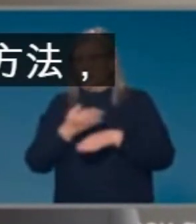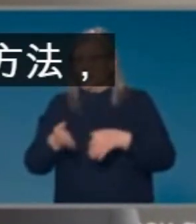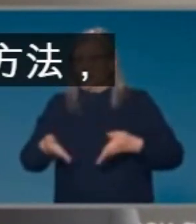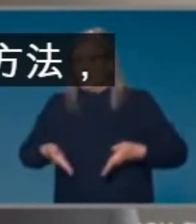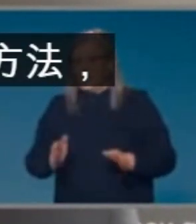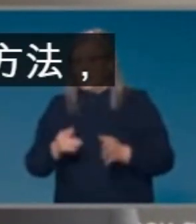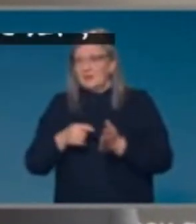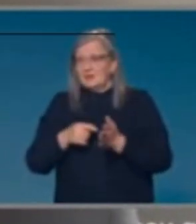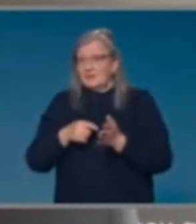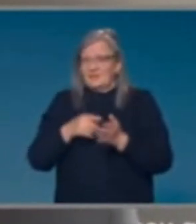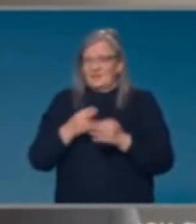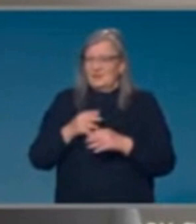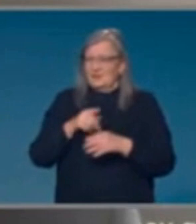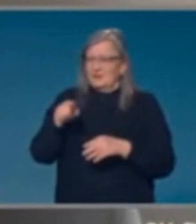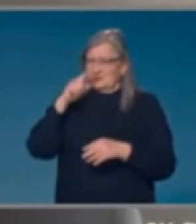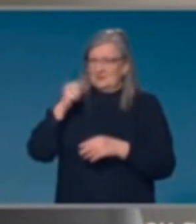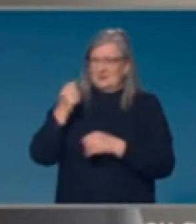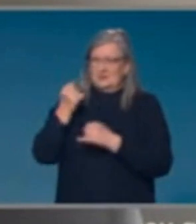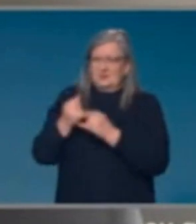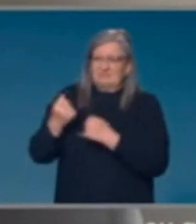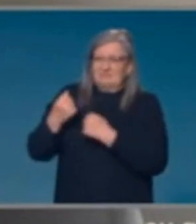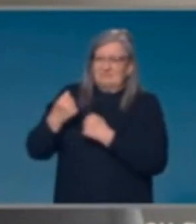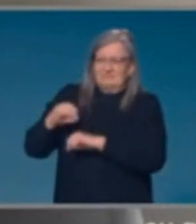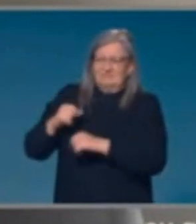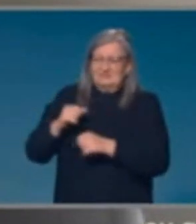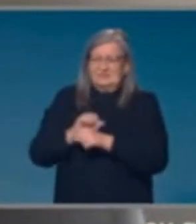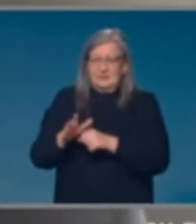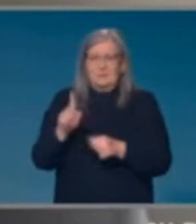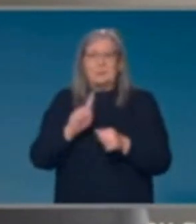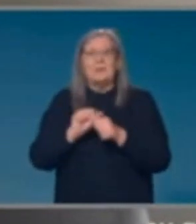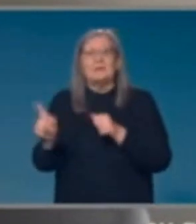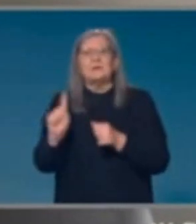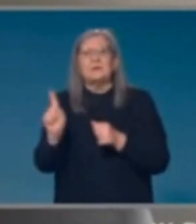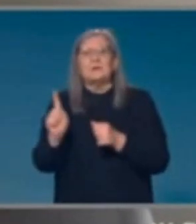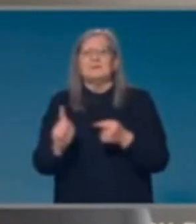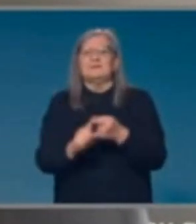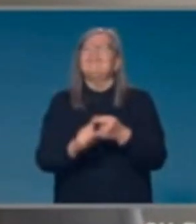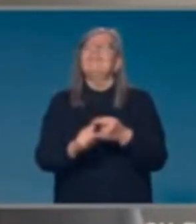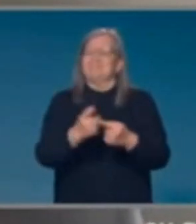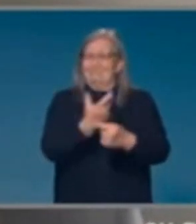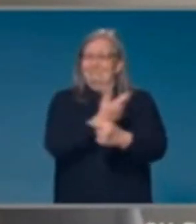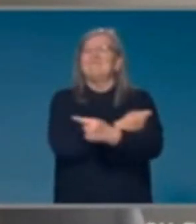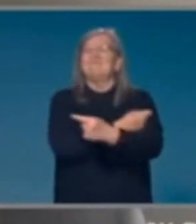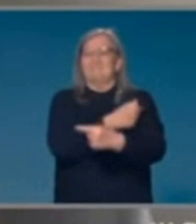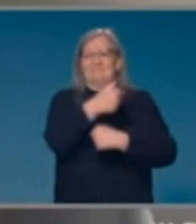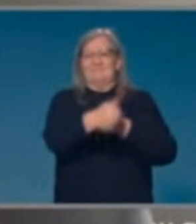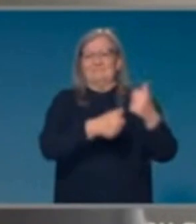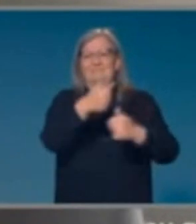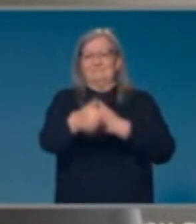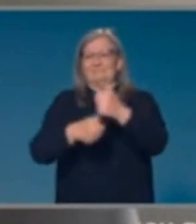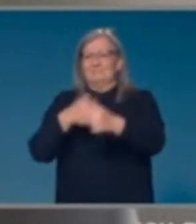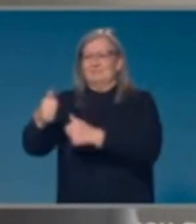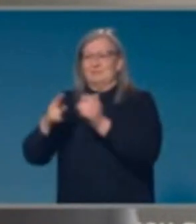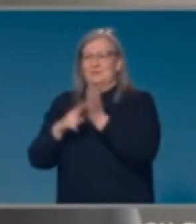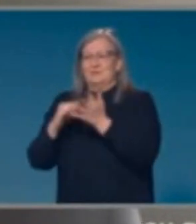best possible protection is to continue to be vaccinated. Congratulations to New South Wales on